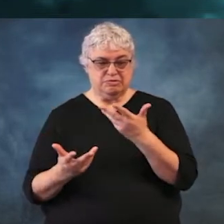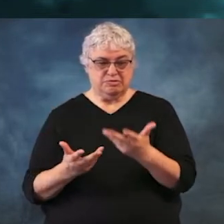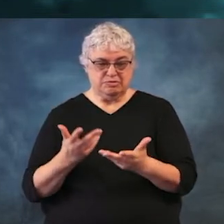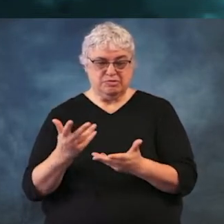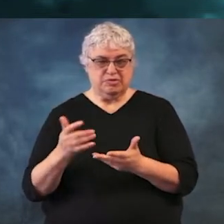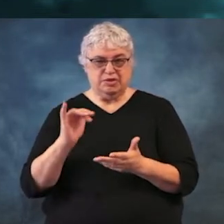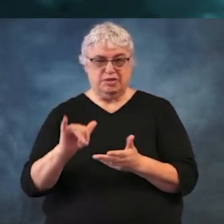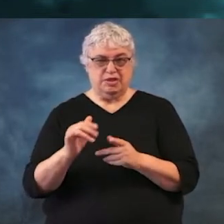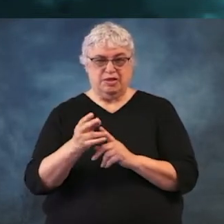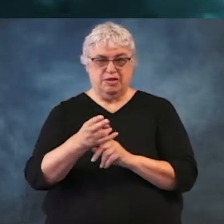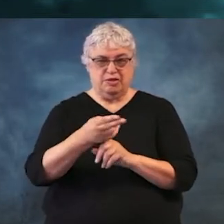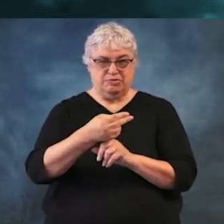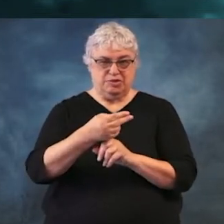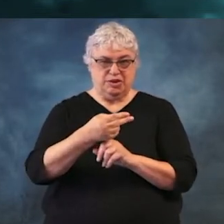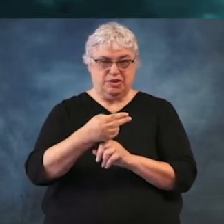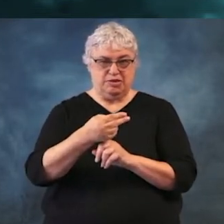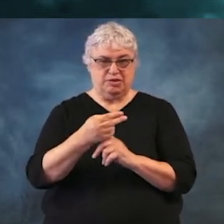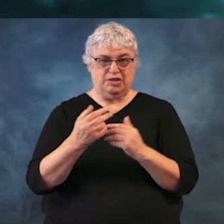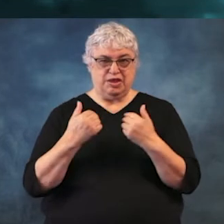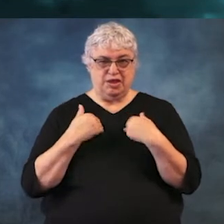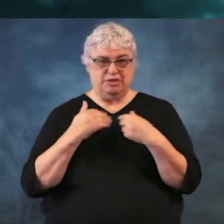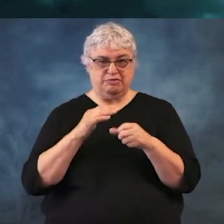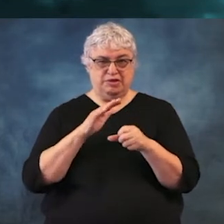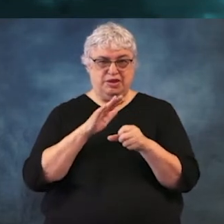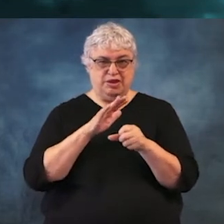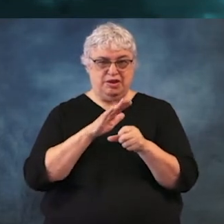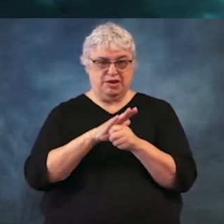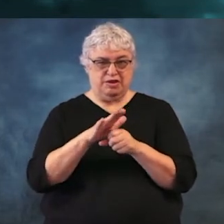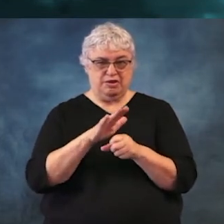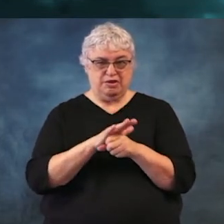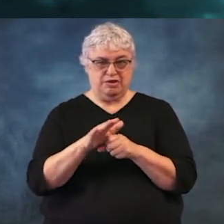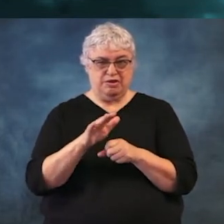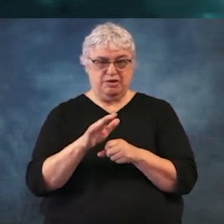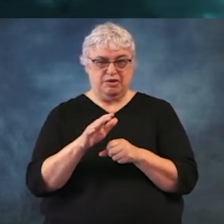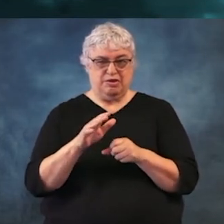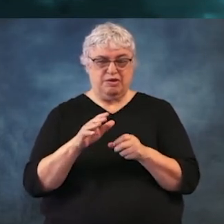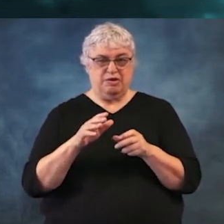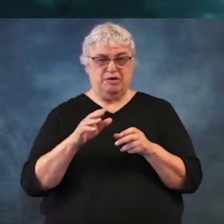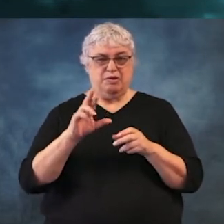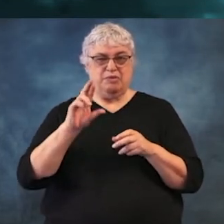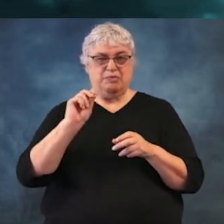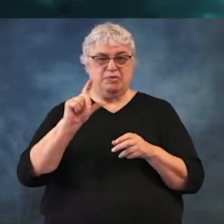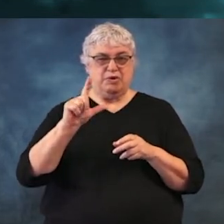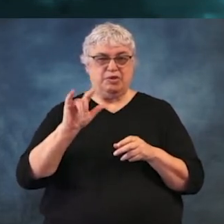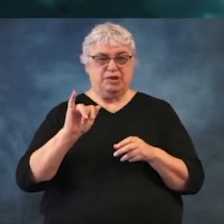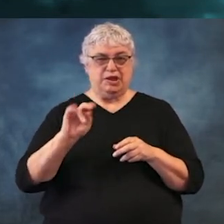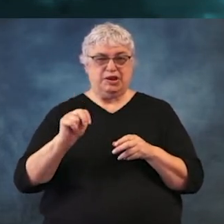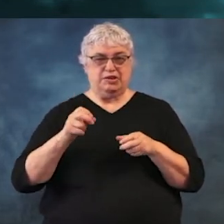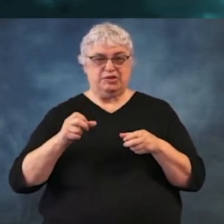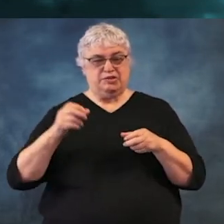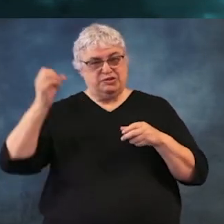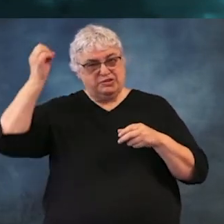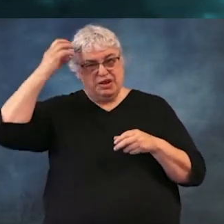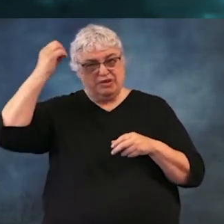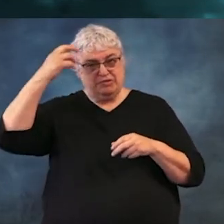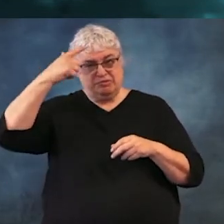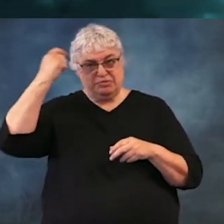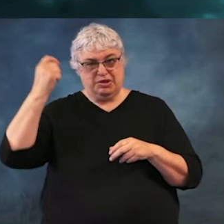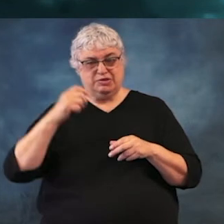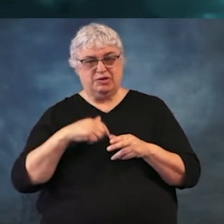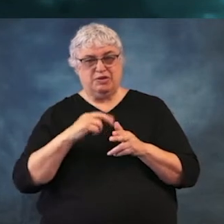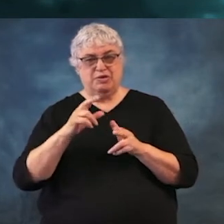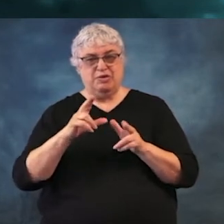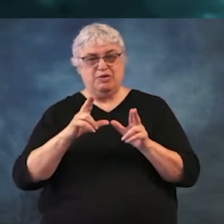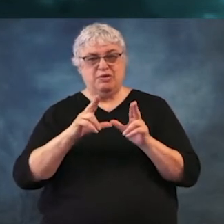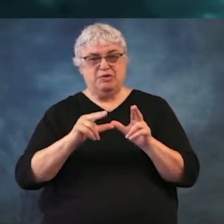it's a hotel and they have enough roll-in showers, because the in the